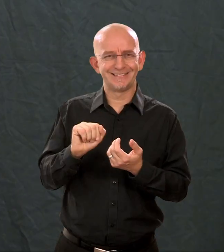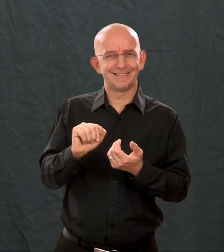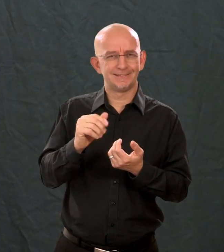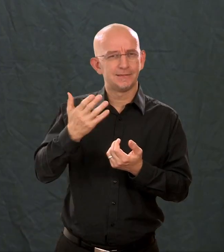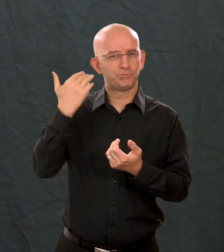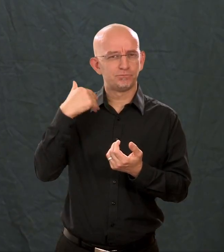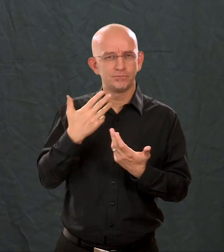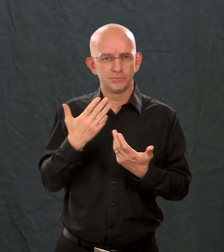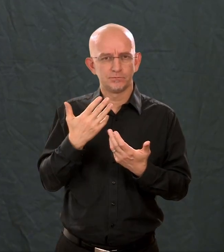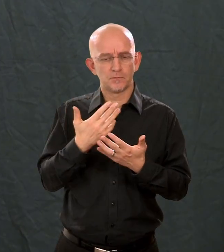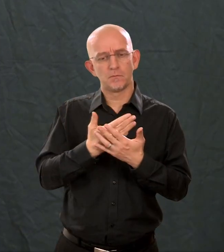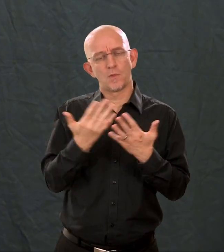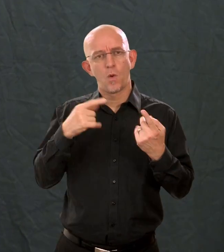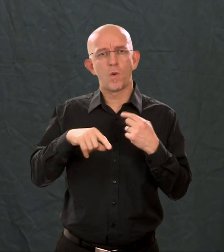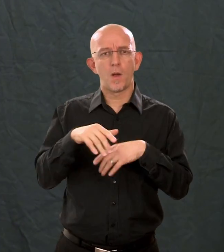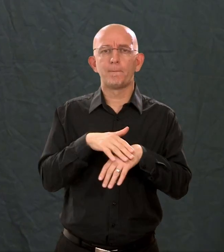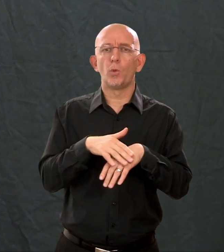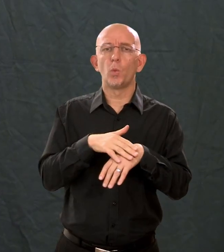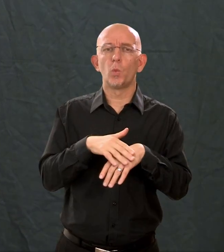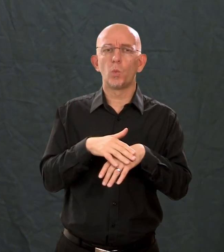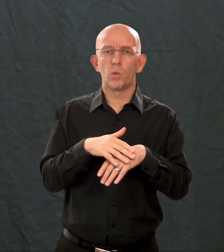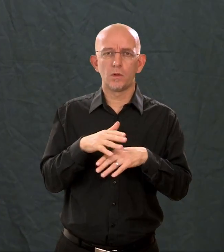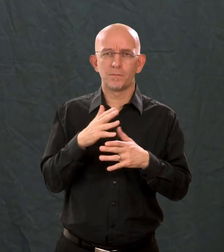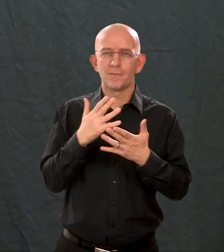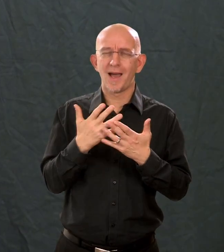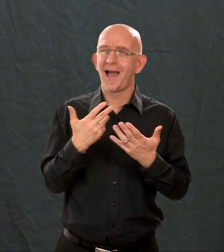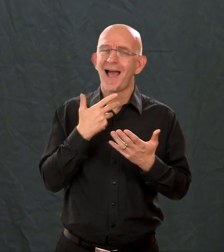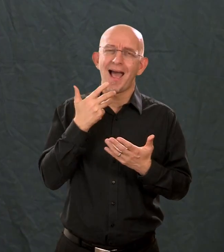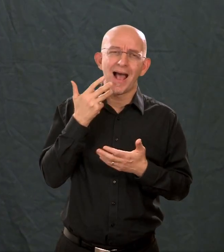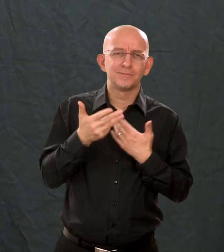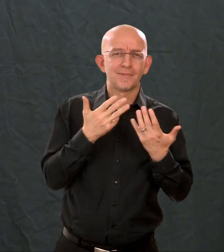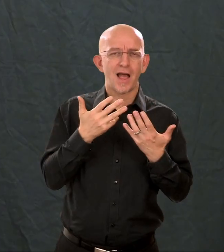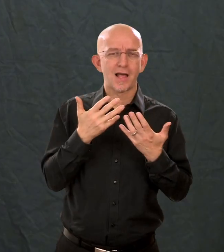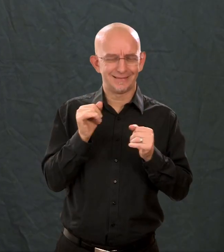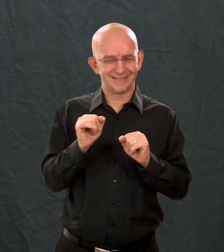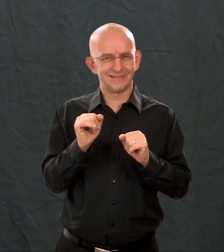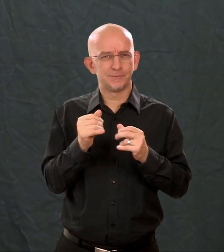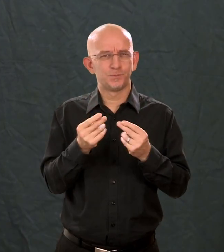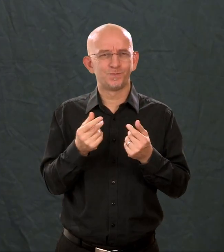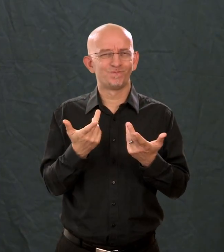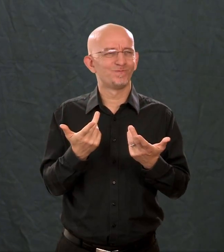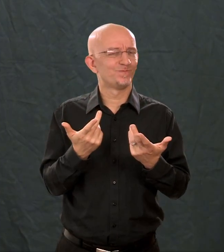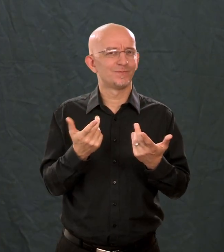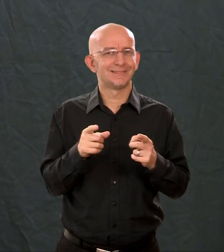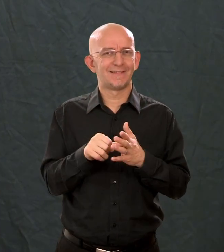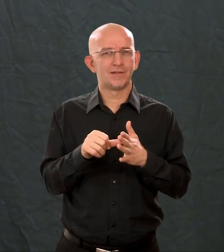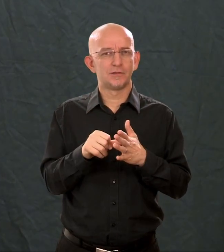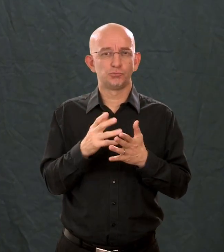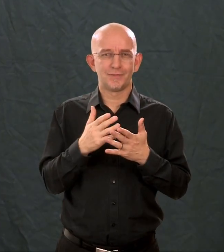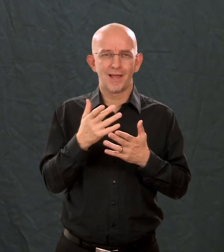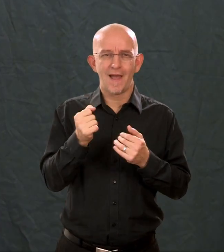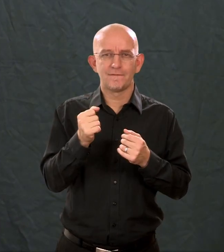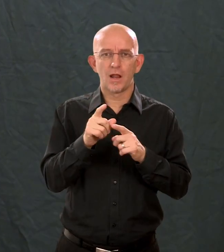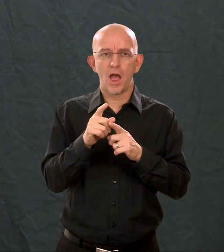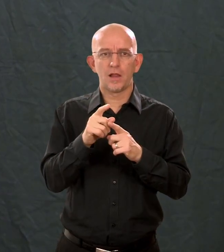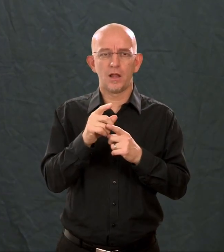they were mainly blue. I don't know how to describe them. They were they had 3 prongs, or they had